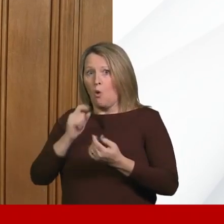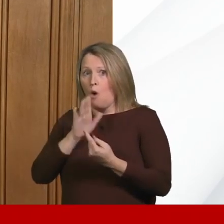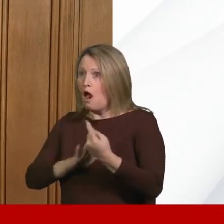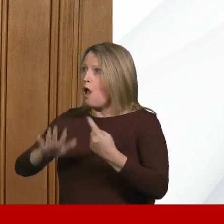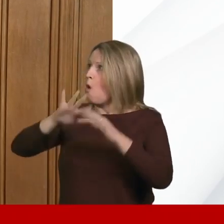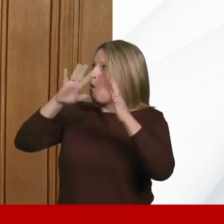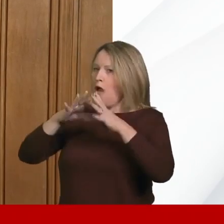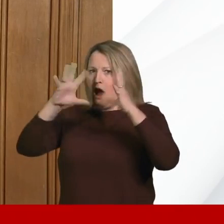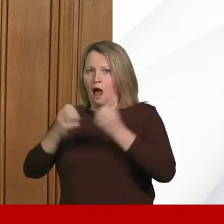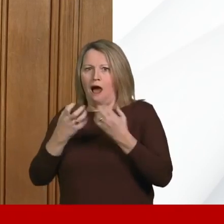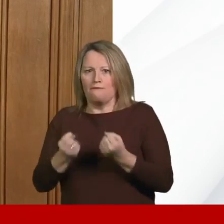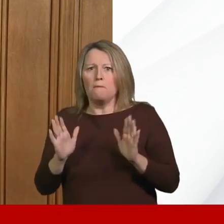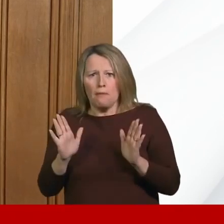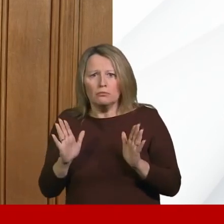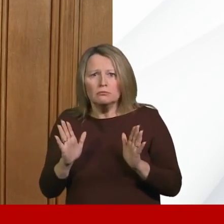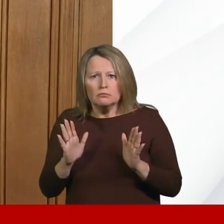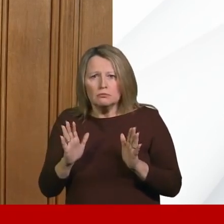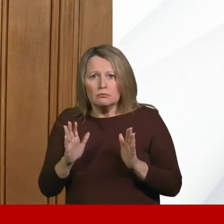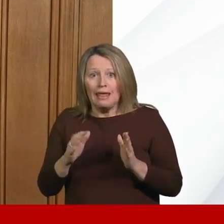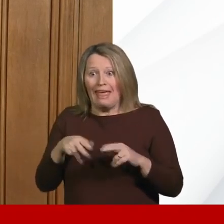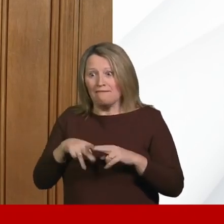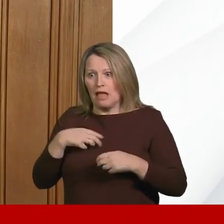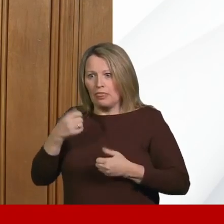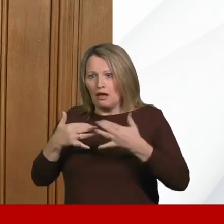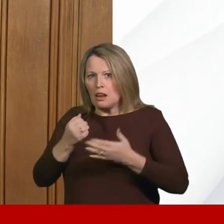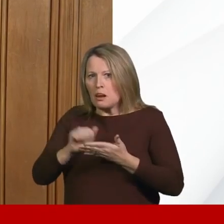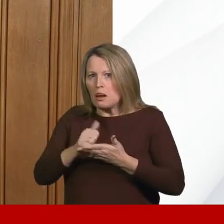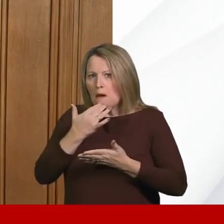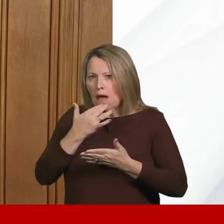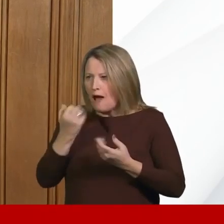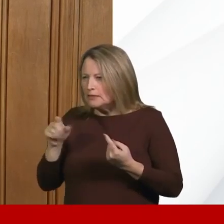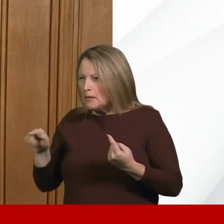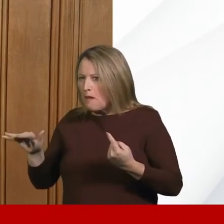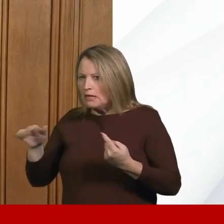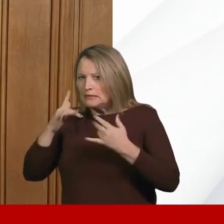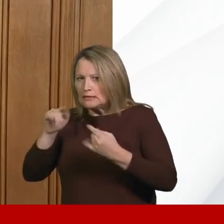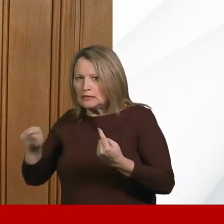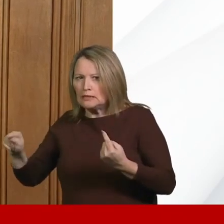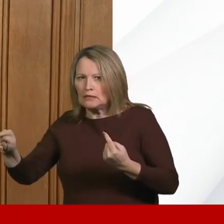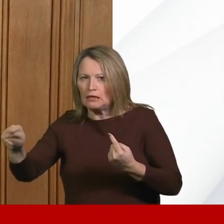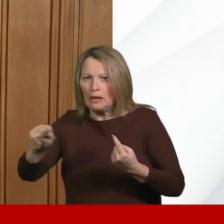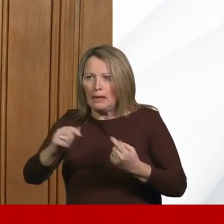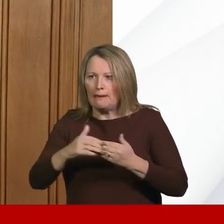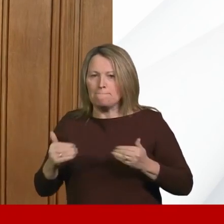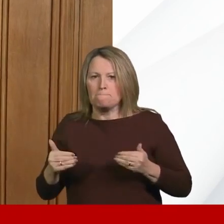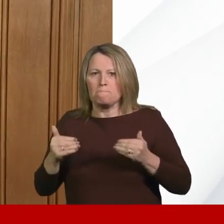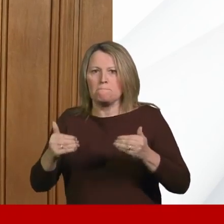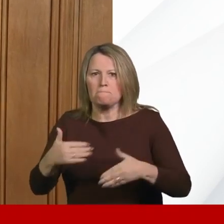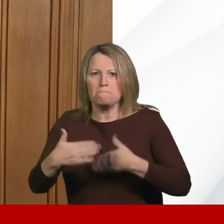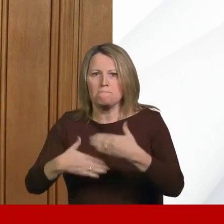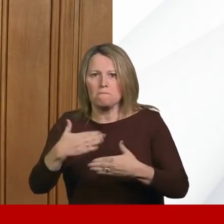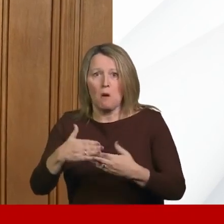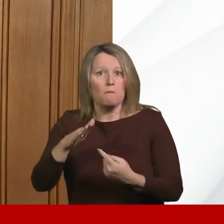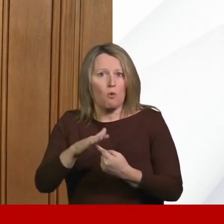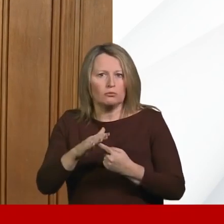this disease well, because only by being able to monitor it can we start relaxing measures again, start understanding what